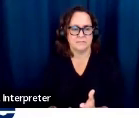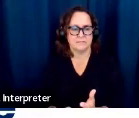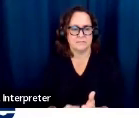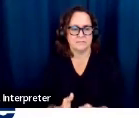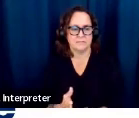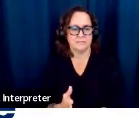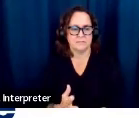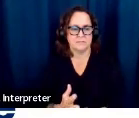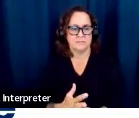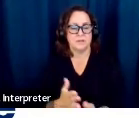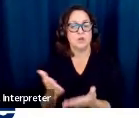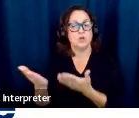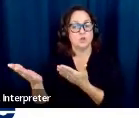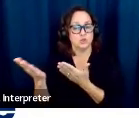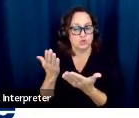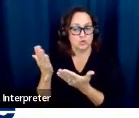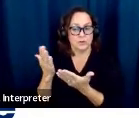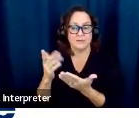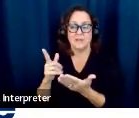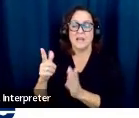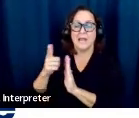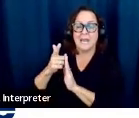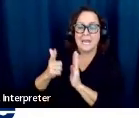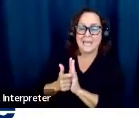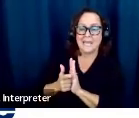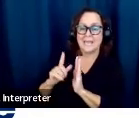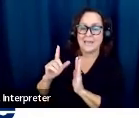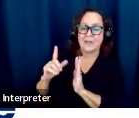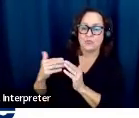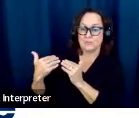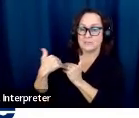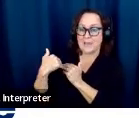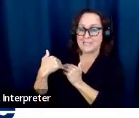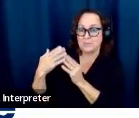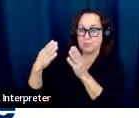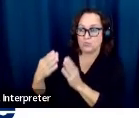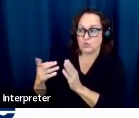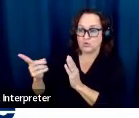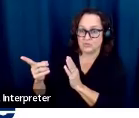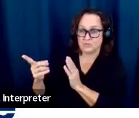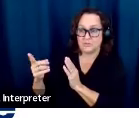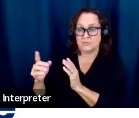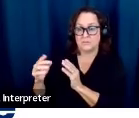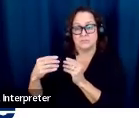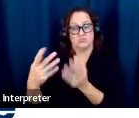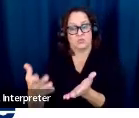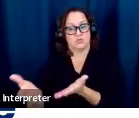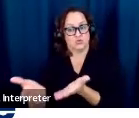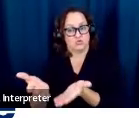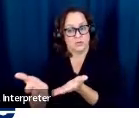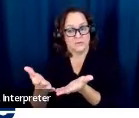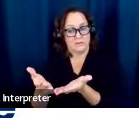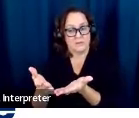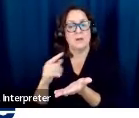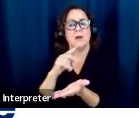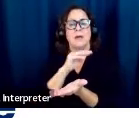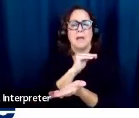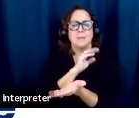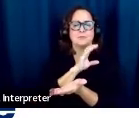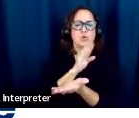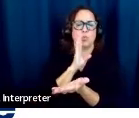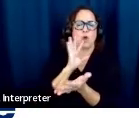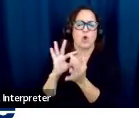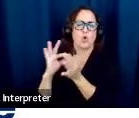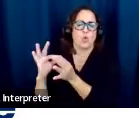When services are provided by a legally responsible individual or relative, the MCO care coordinator will collaborate with TCMs to